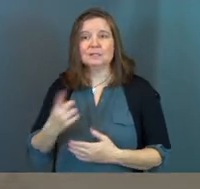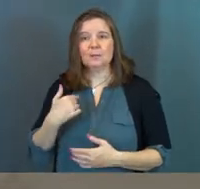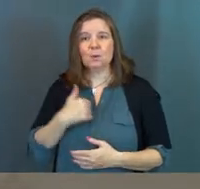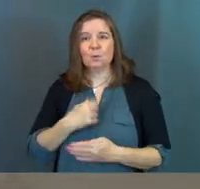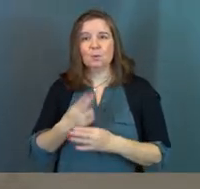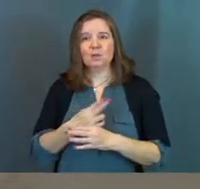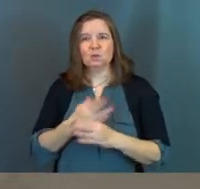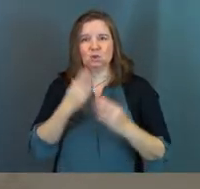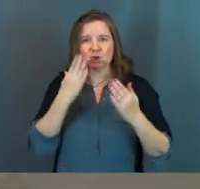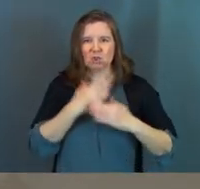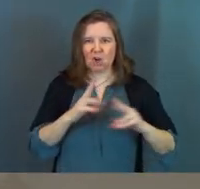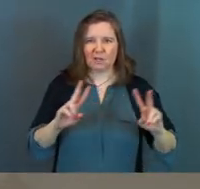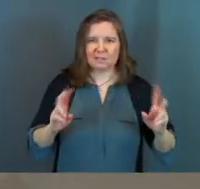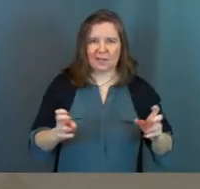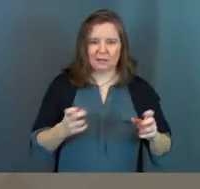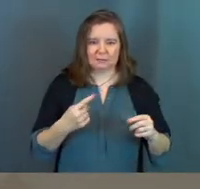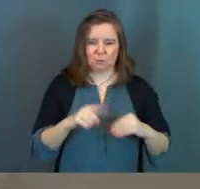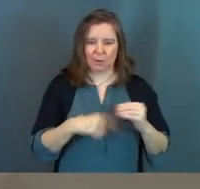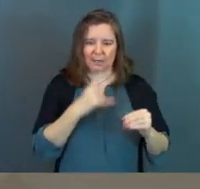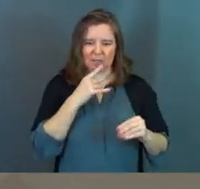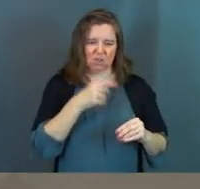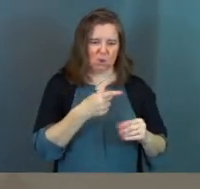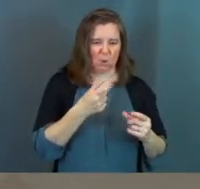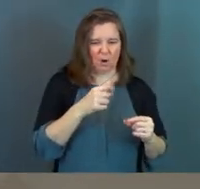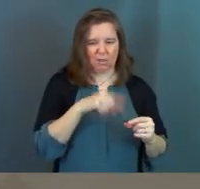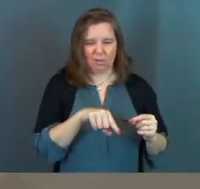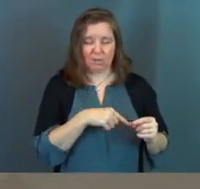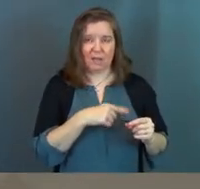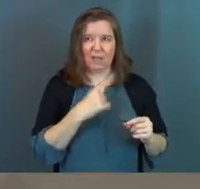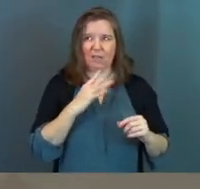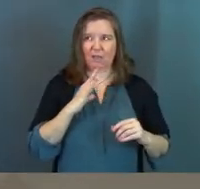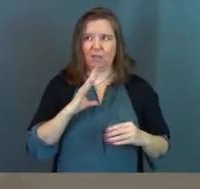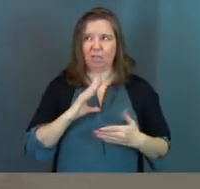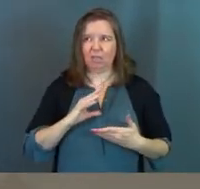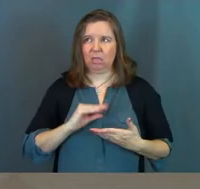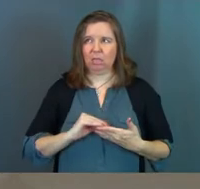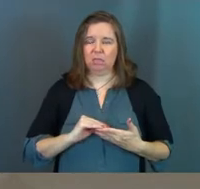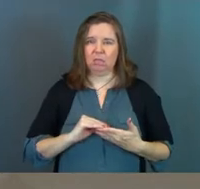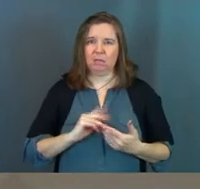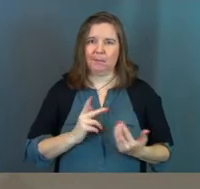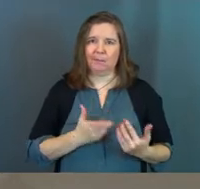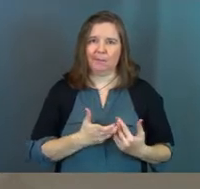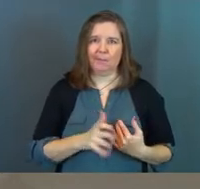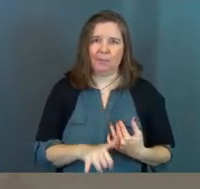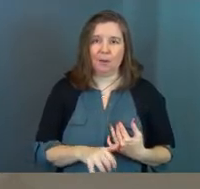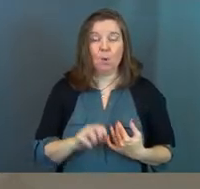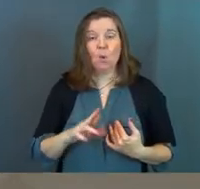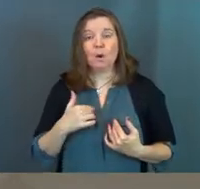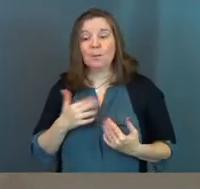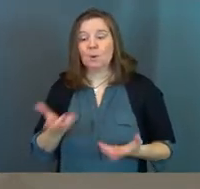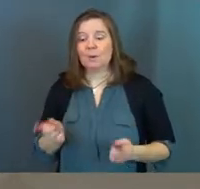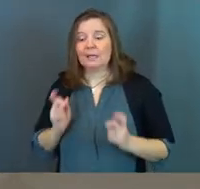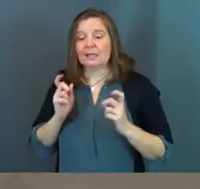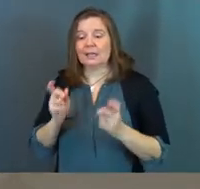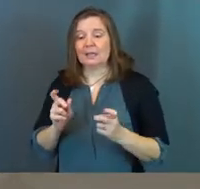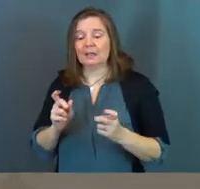Sometimes we use dark titles over our kids and they sink to them. Or will we